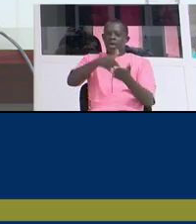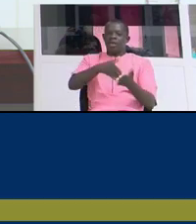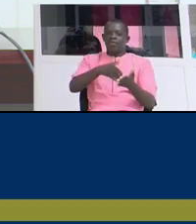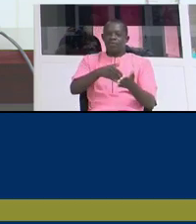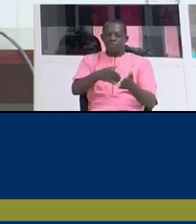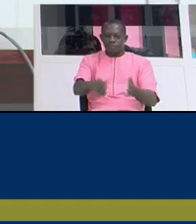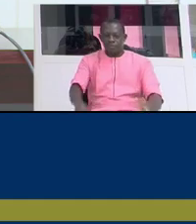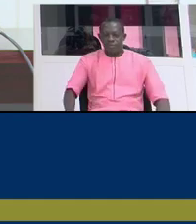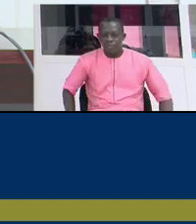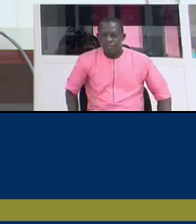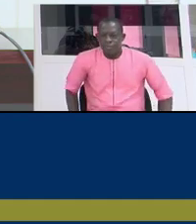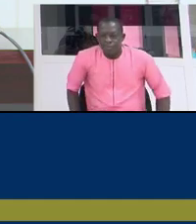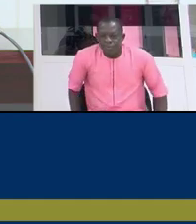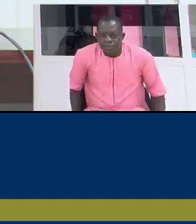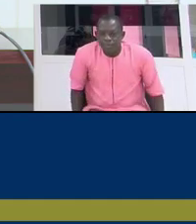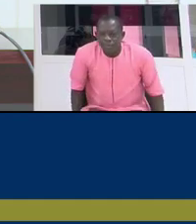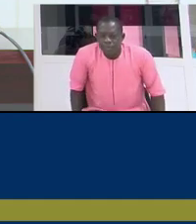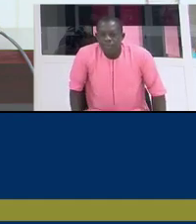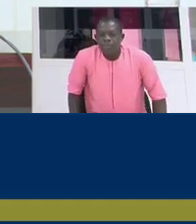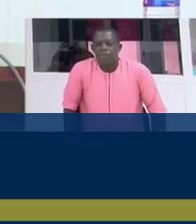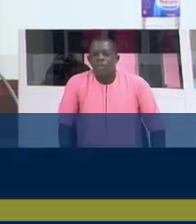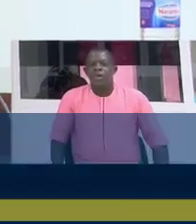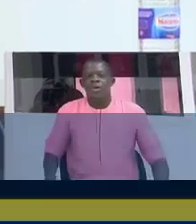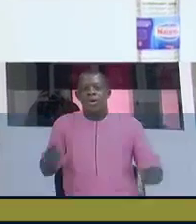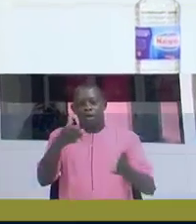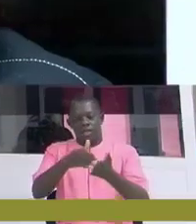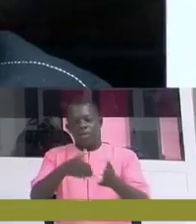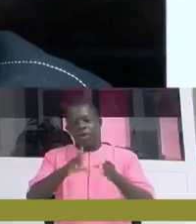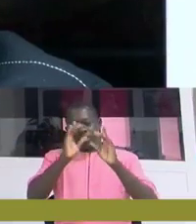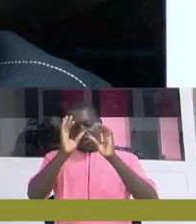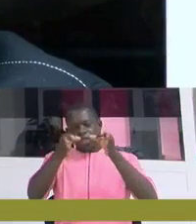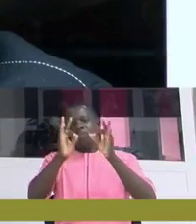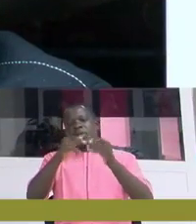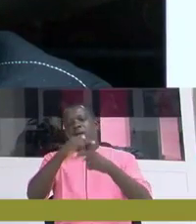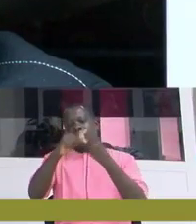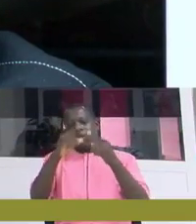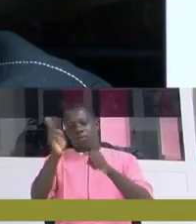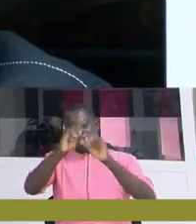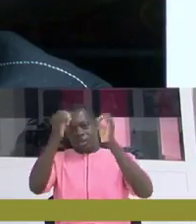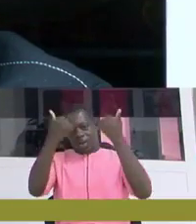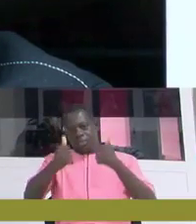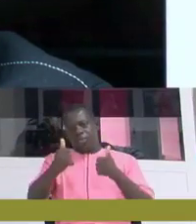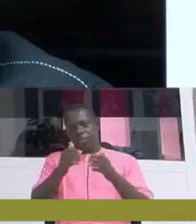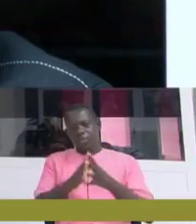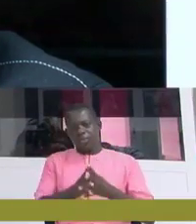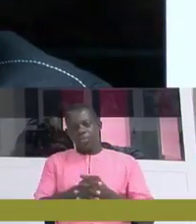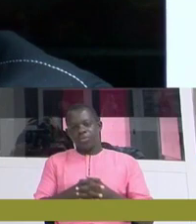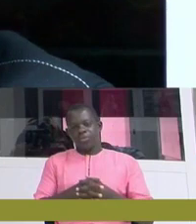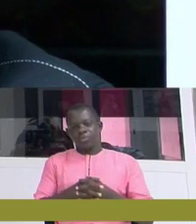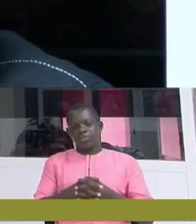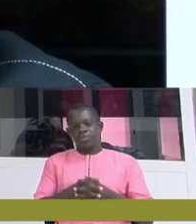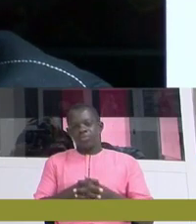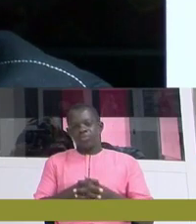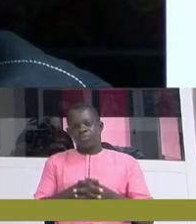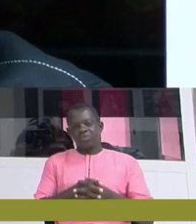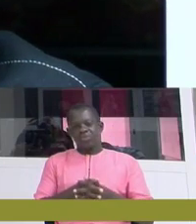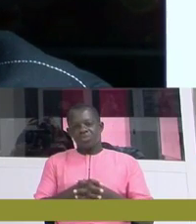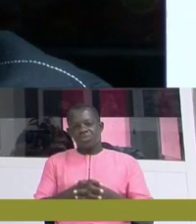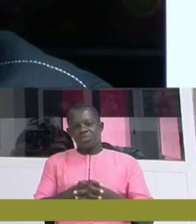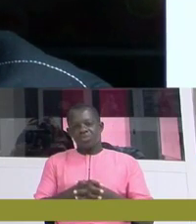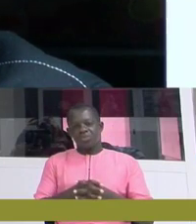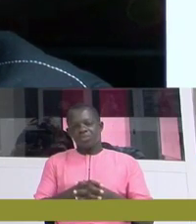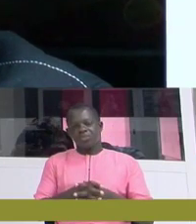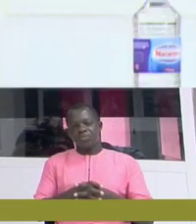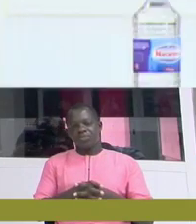let's go there and talk about that. Ngata ngosa ata say menketa. Iko koro menketa.